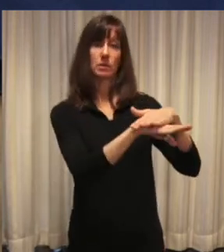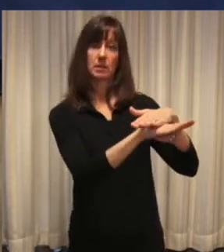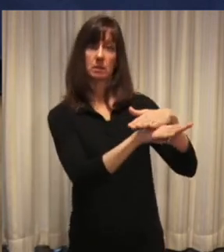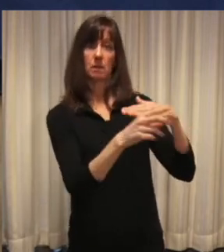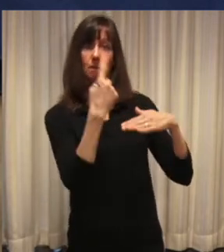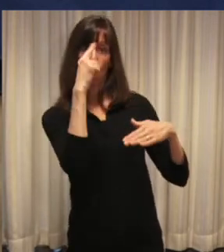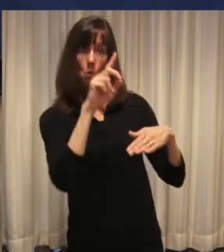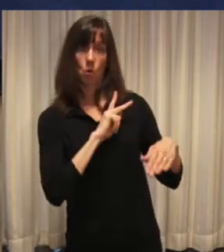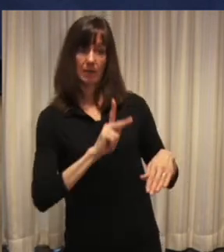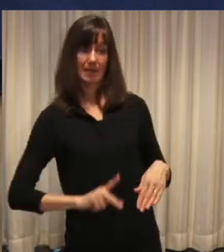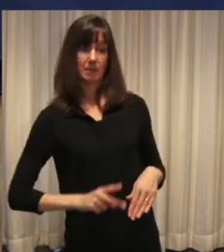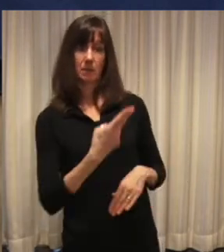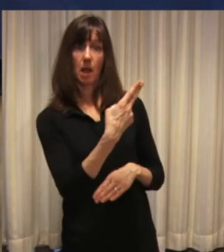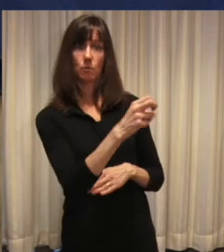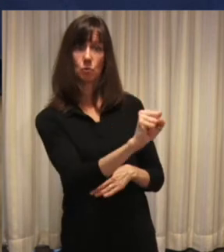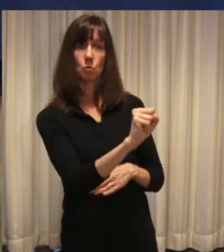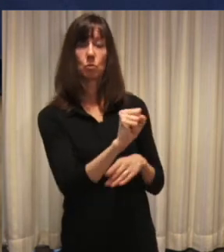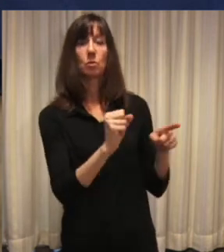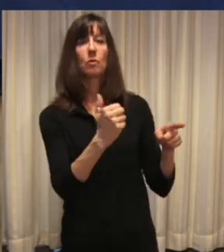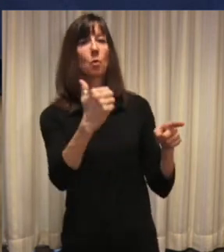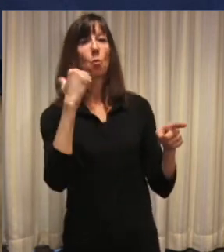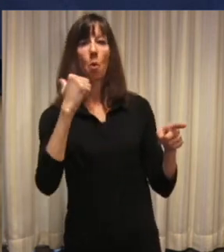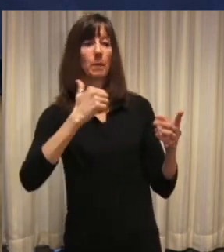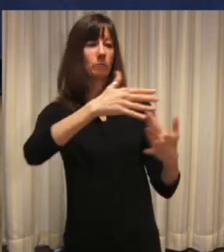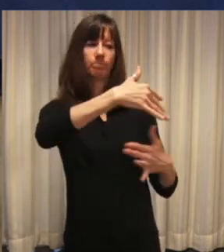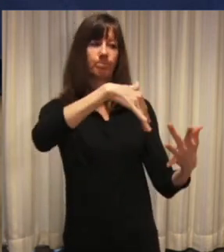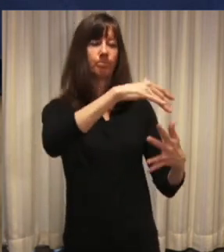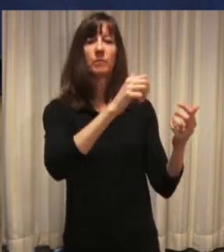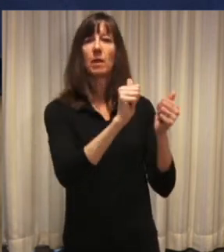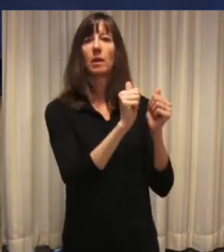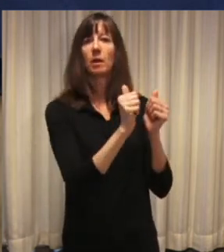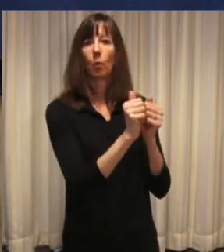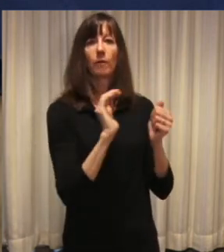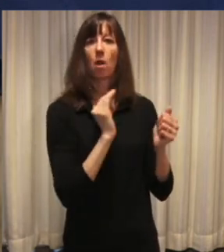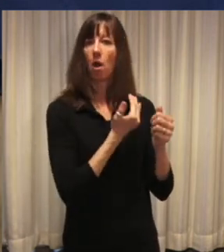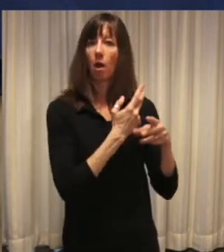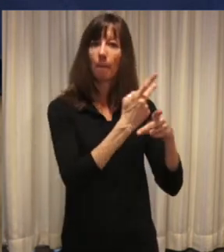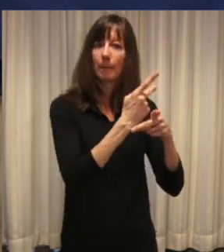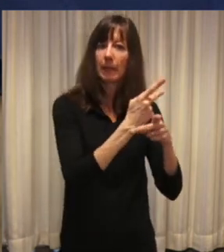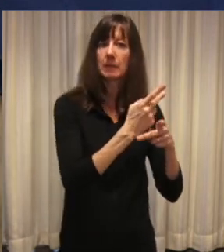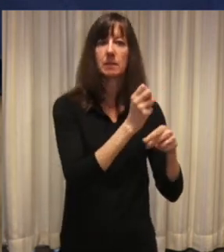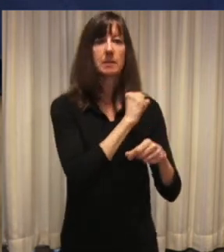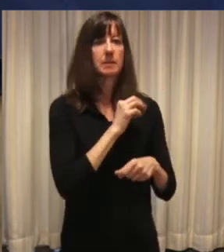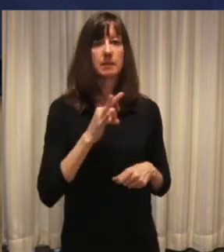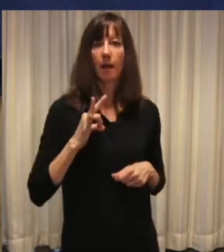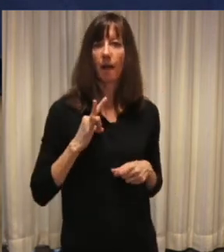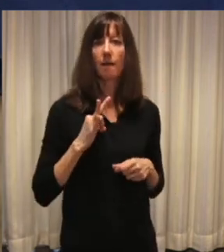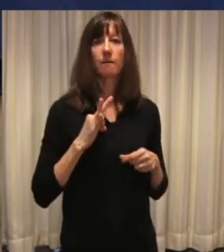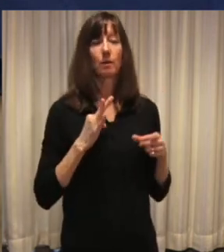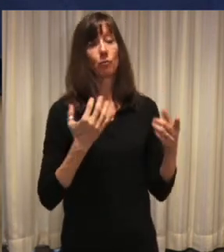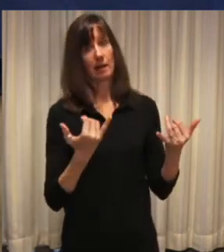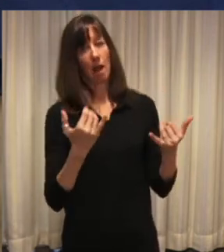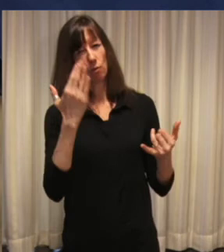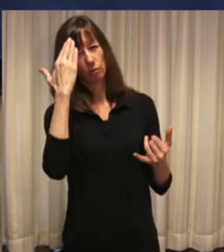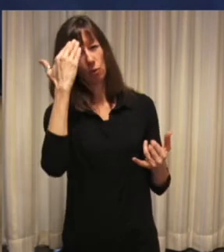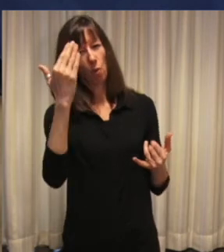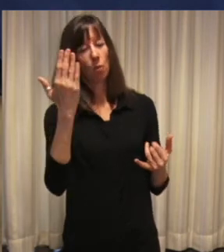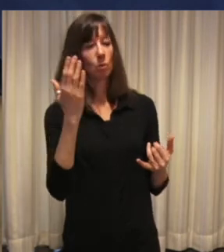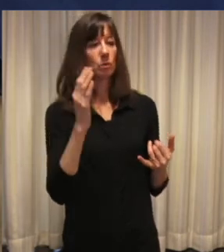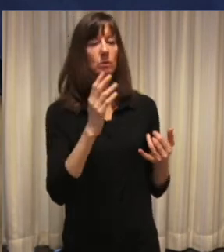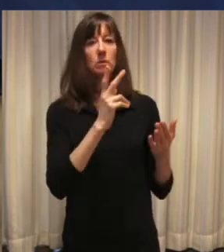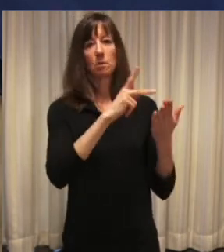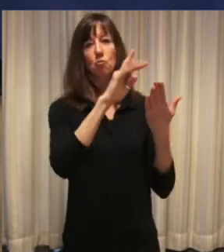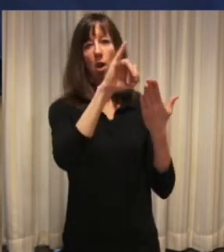between our maintenance staff. And we also have a significant construction project going on there, and our